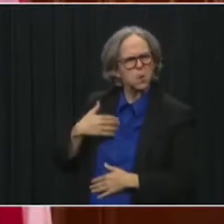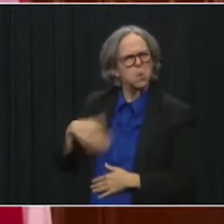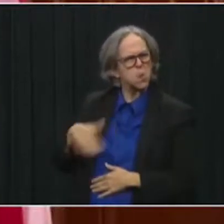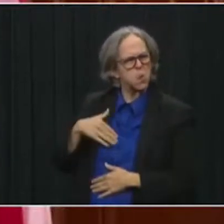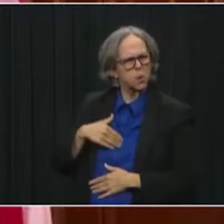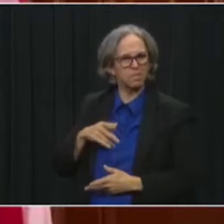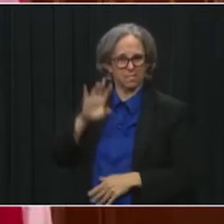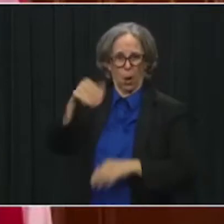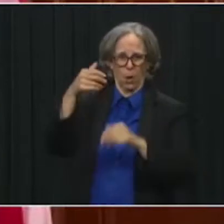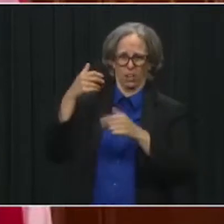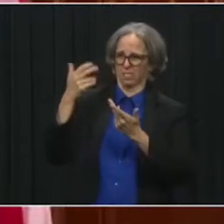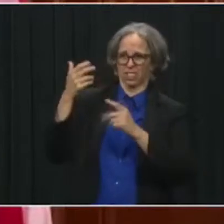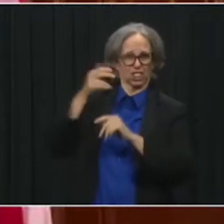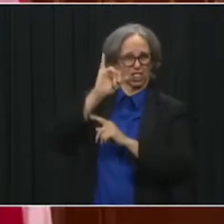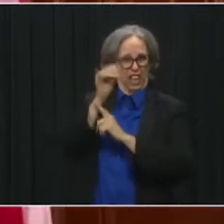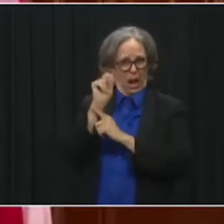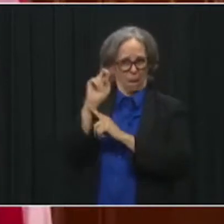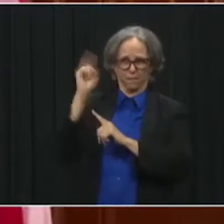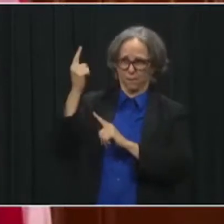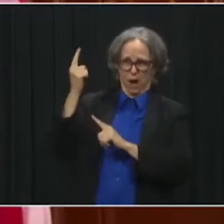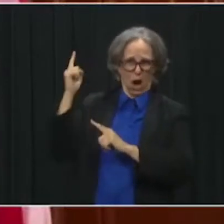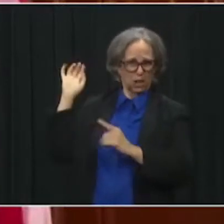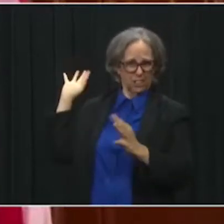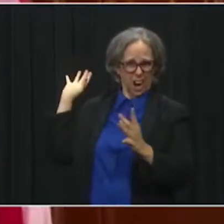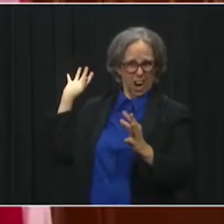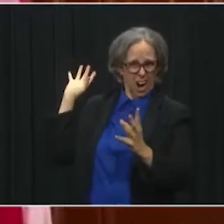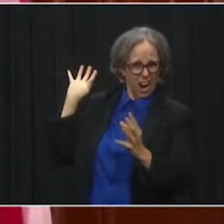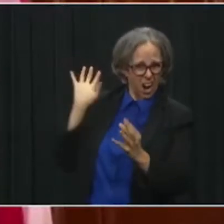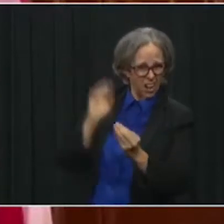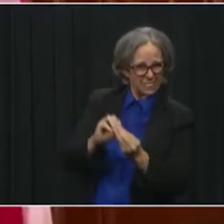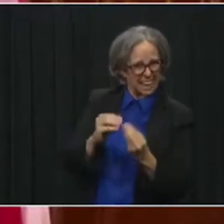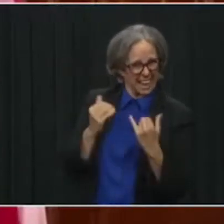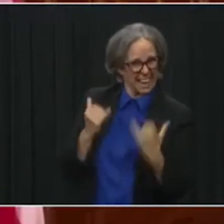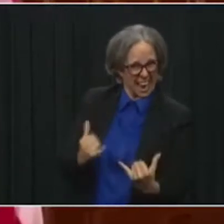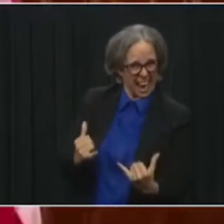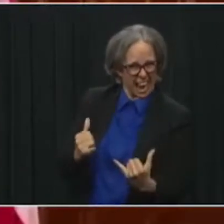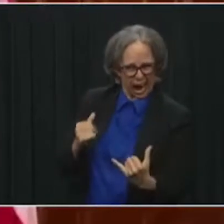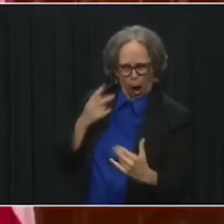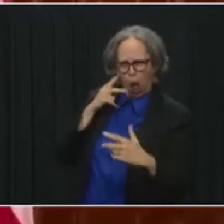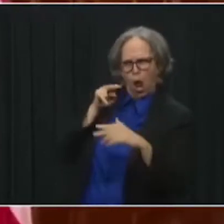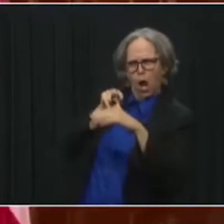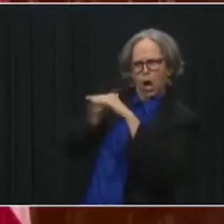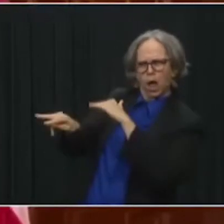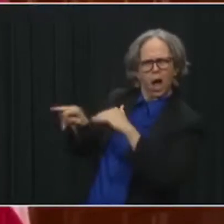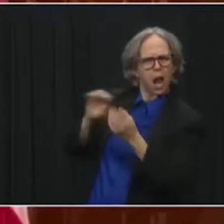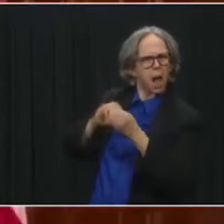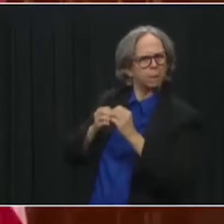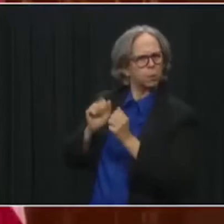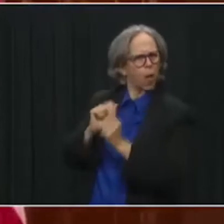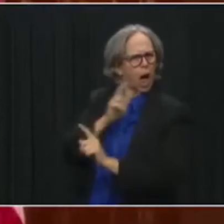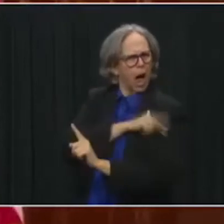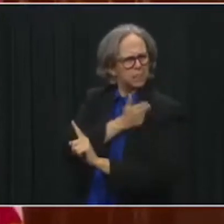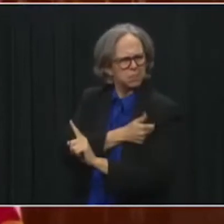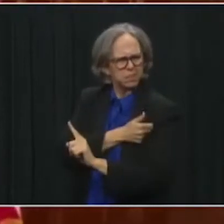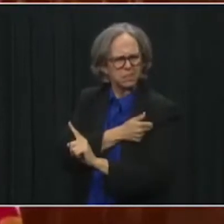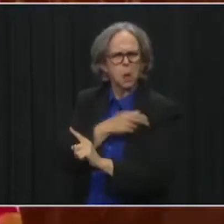this year, when the vaccine first really started to have a big impact.